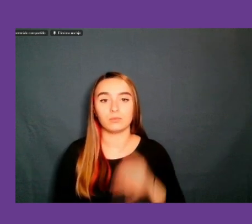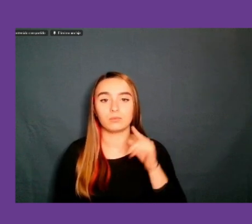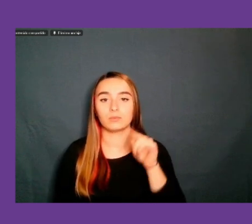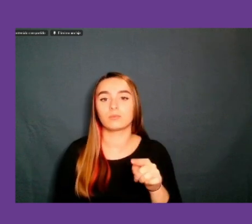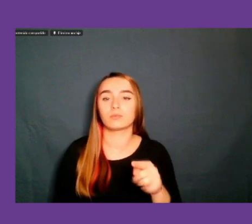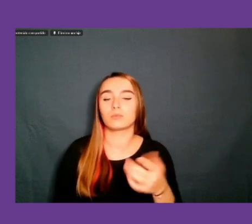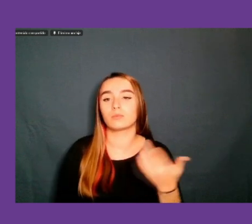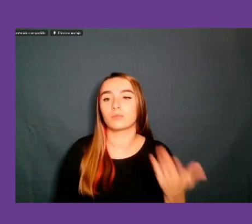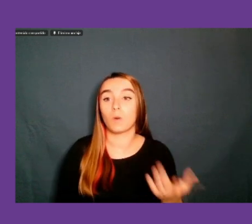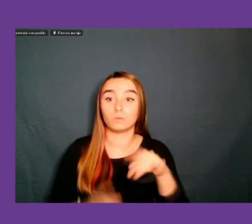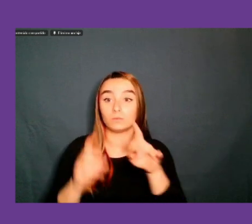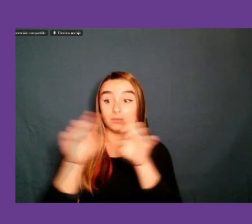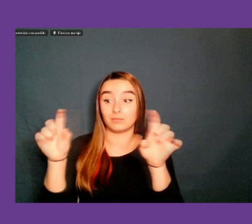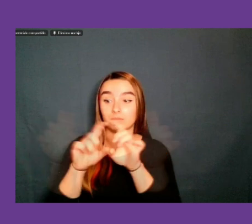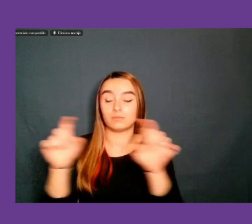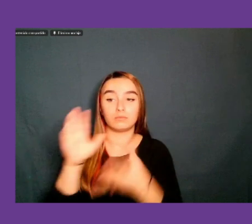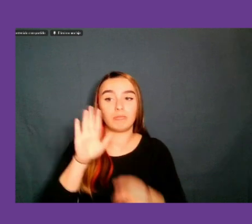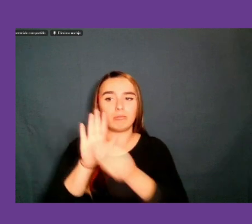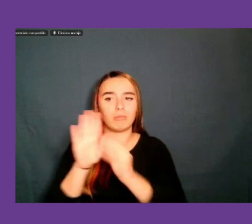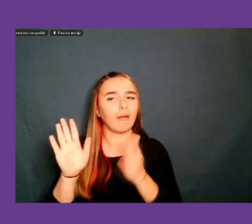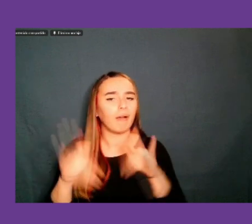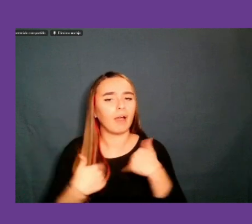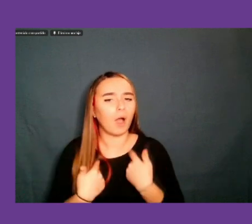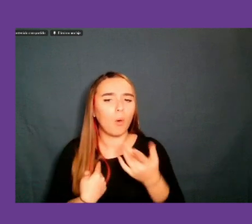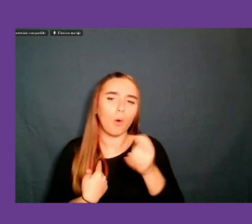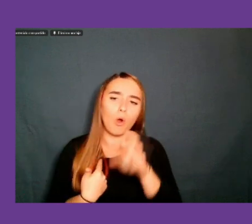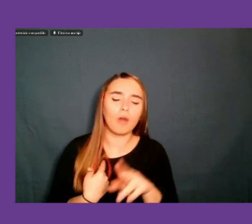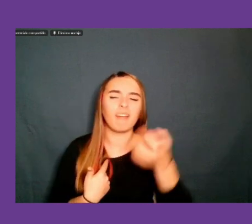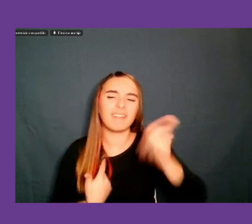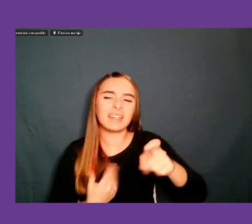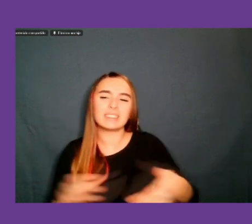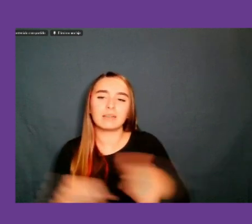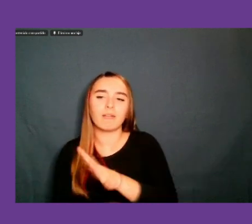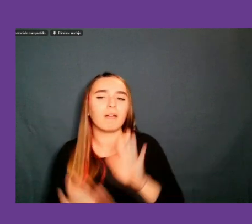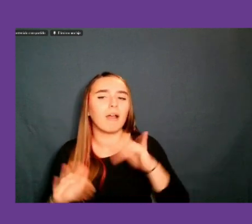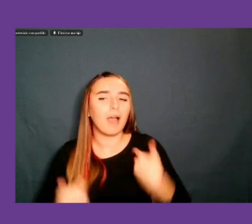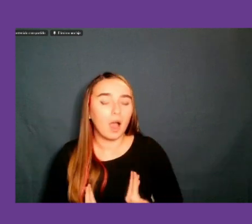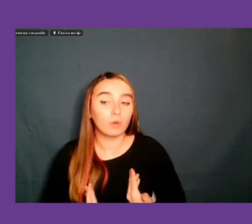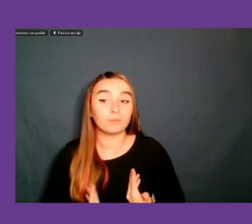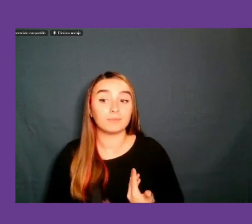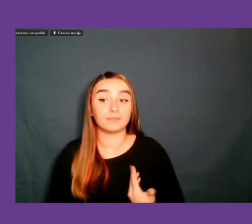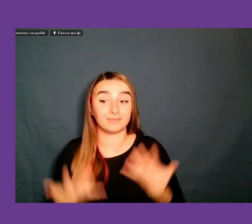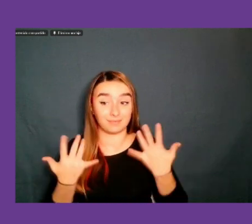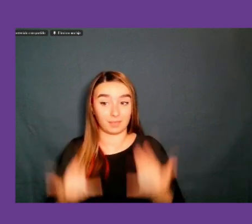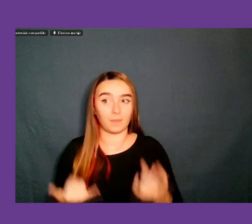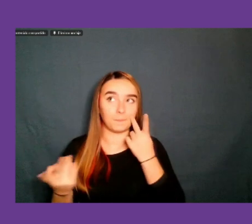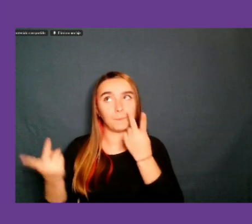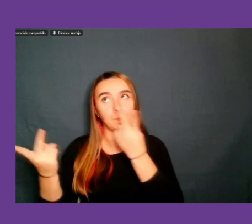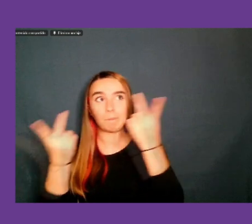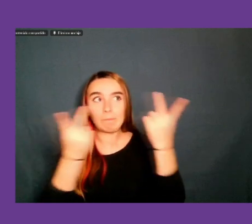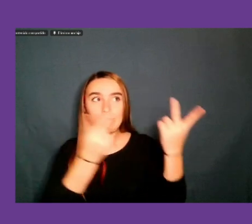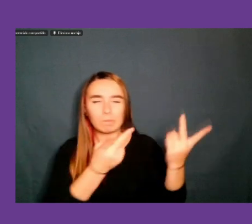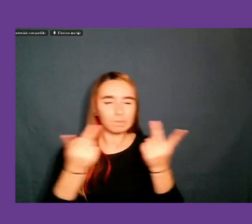meet the specific needs? For the moment, we are still like looking around. What kind